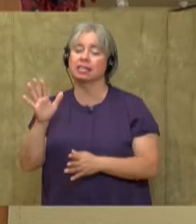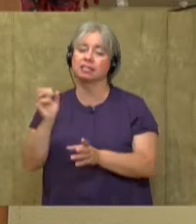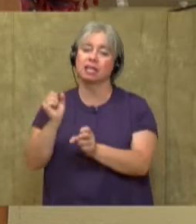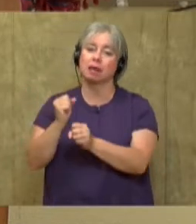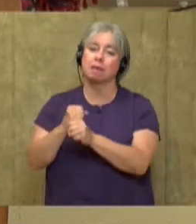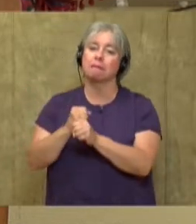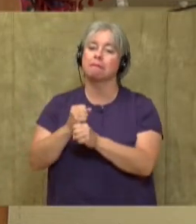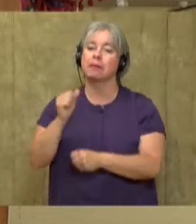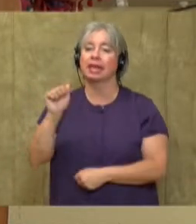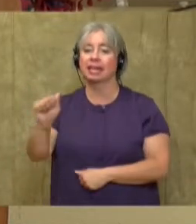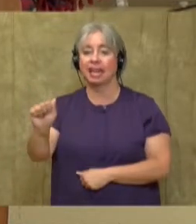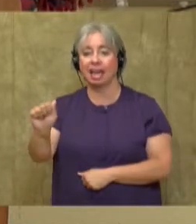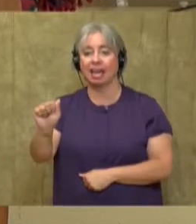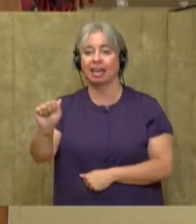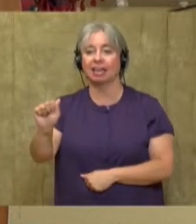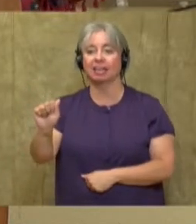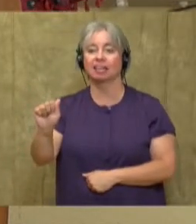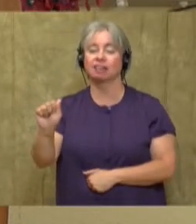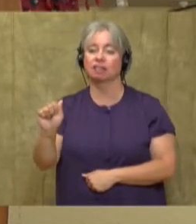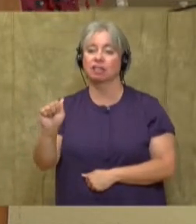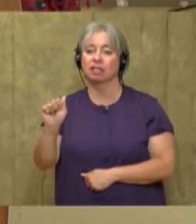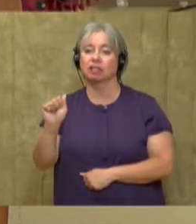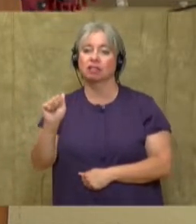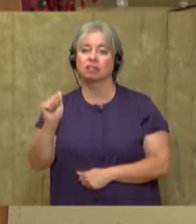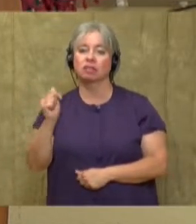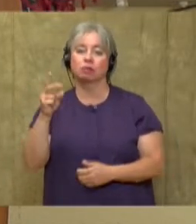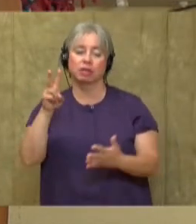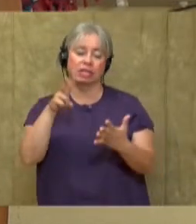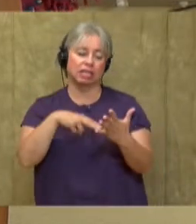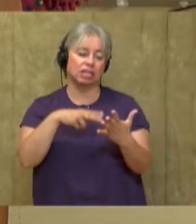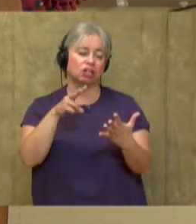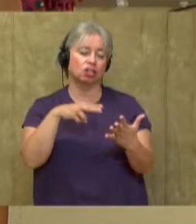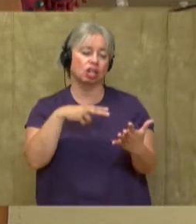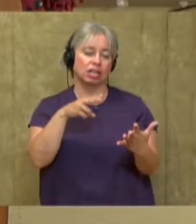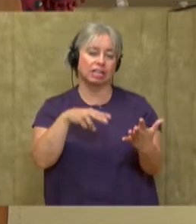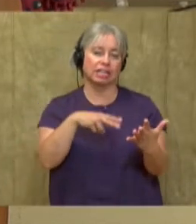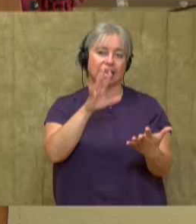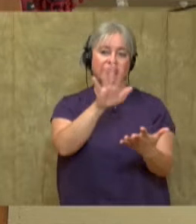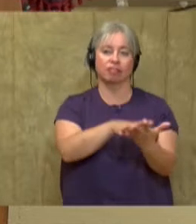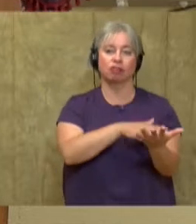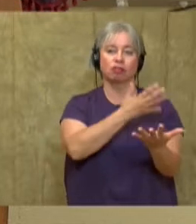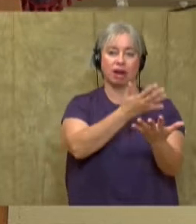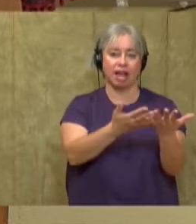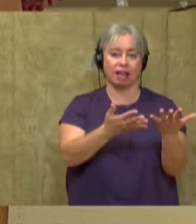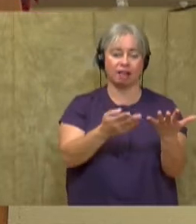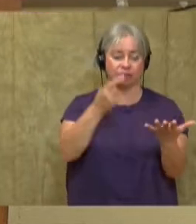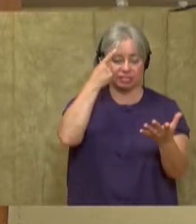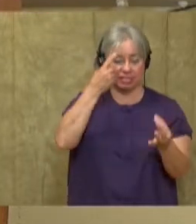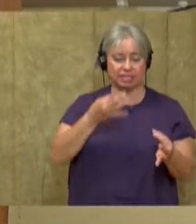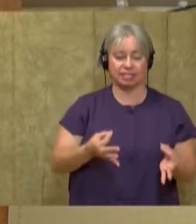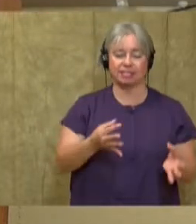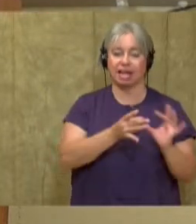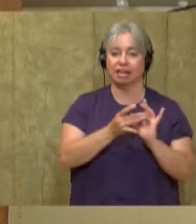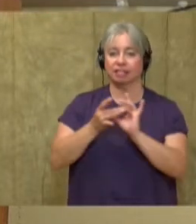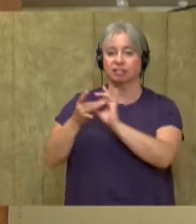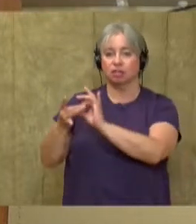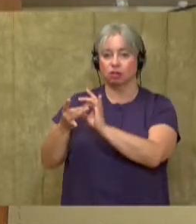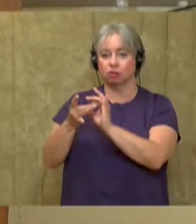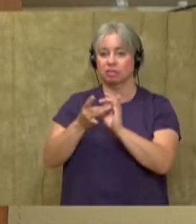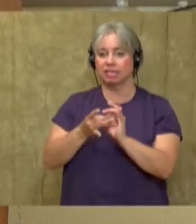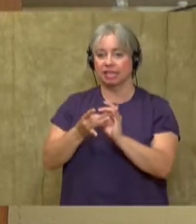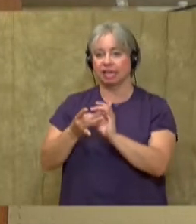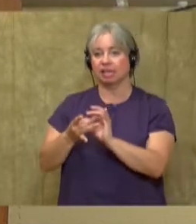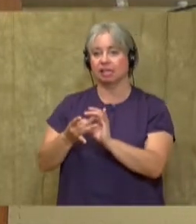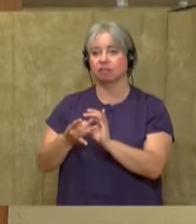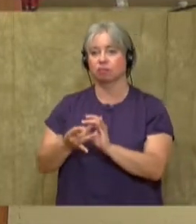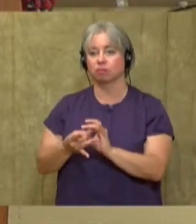to an hour. So we can look at graphs and determine by the trend, determine by the association, what would happen